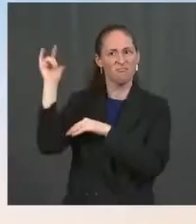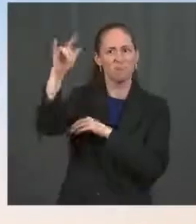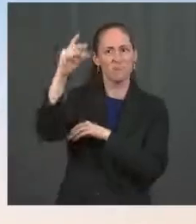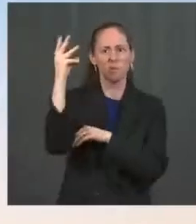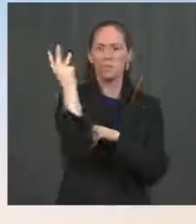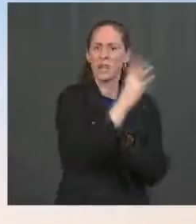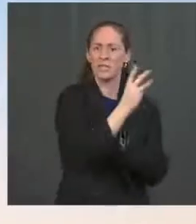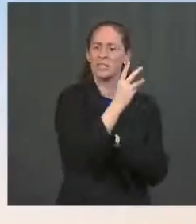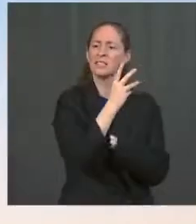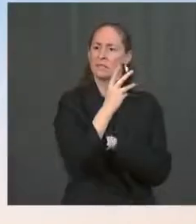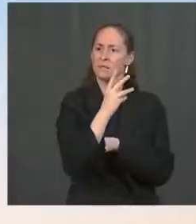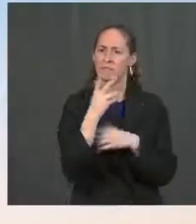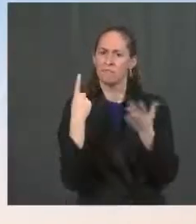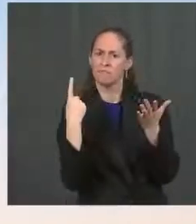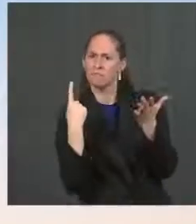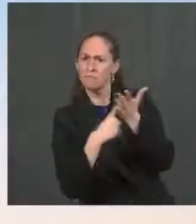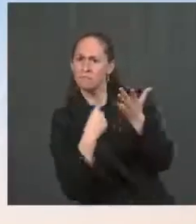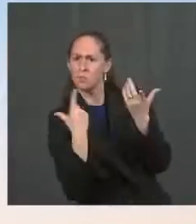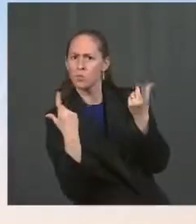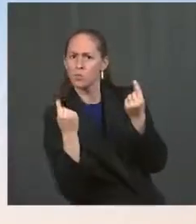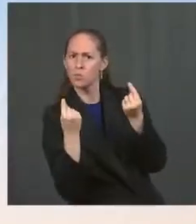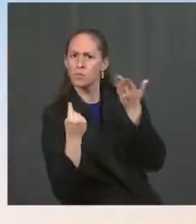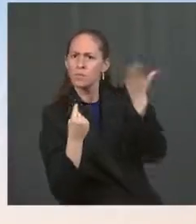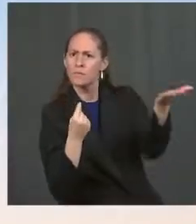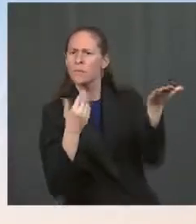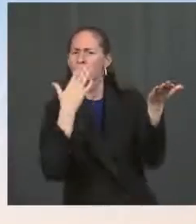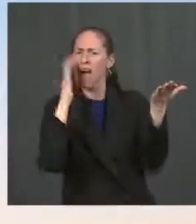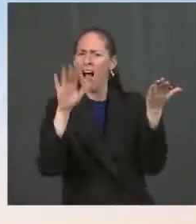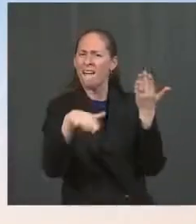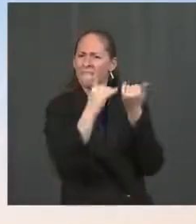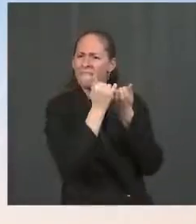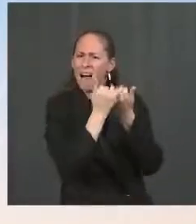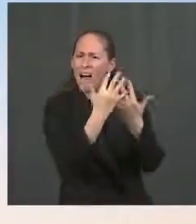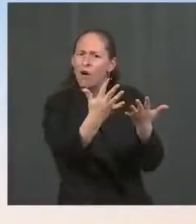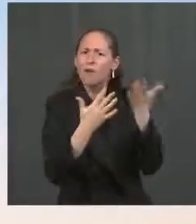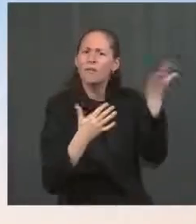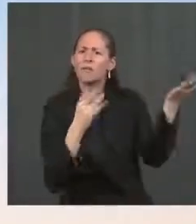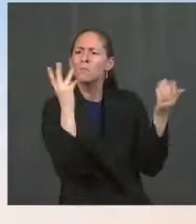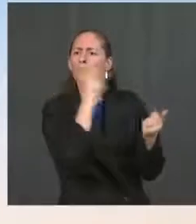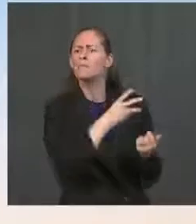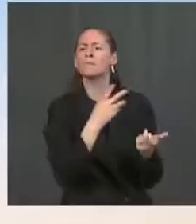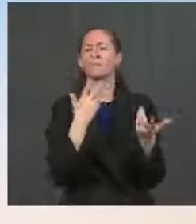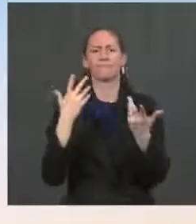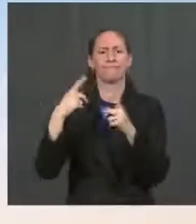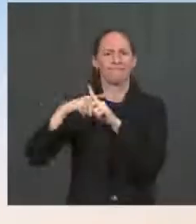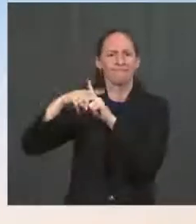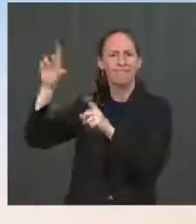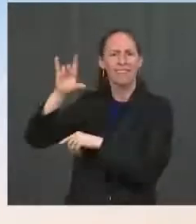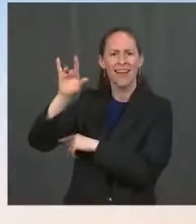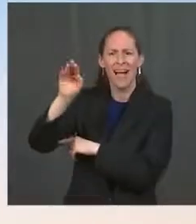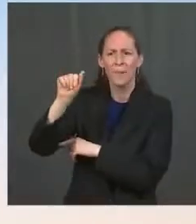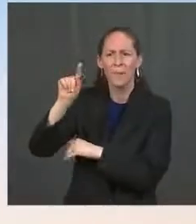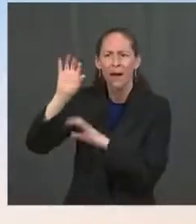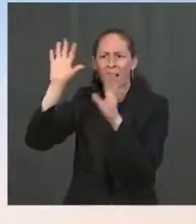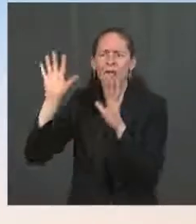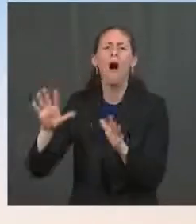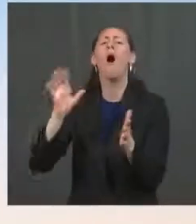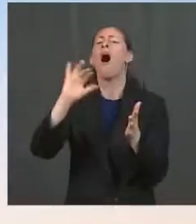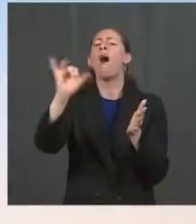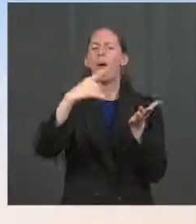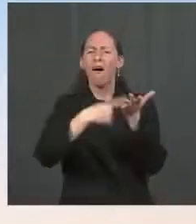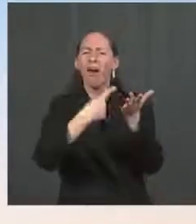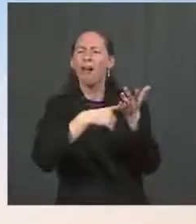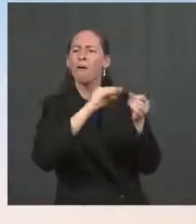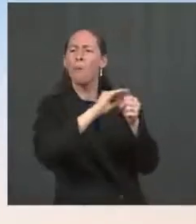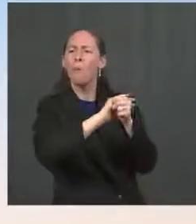country, extreme weather, wildfires in the West, and also talk about COVID and talk about his Build Back